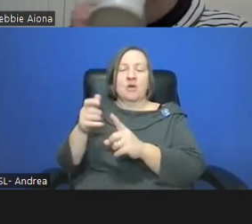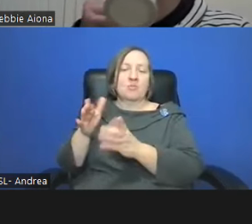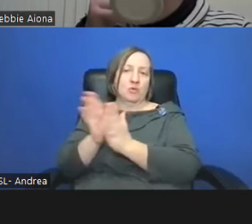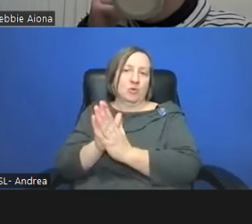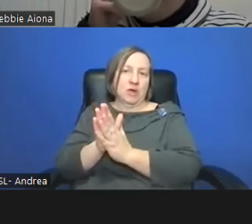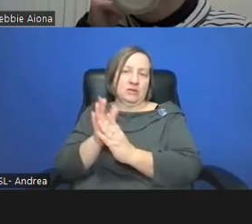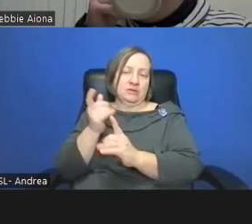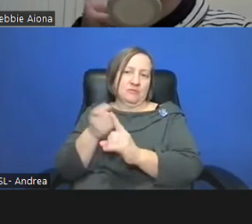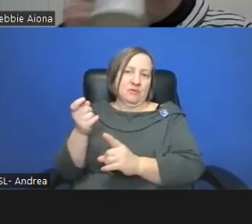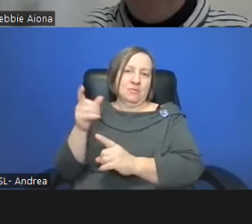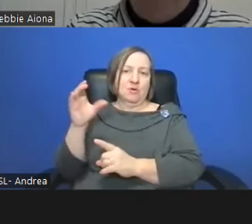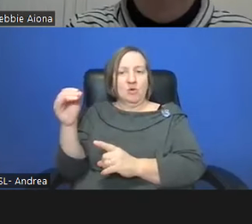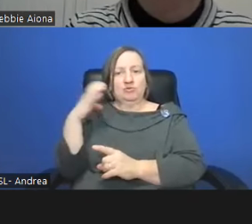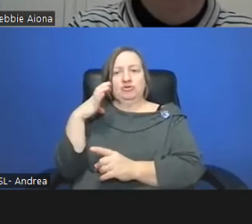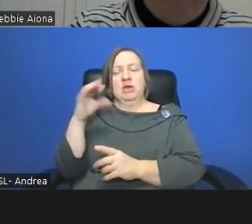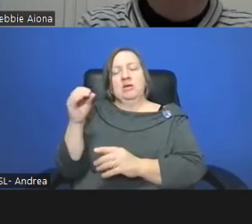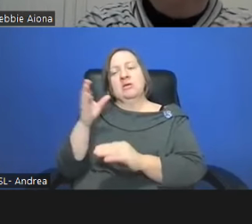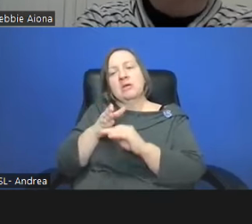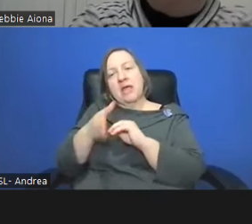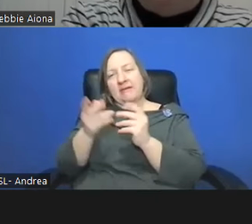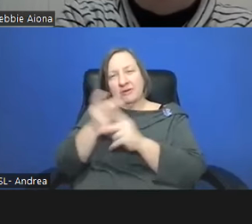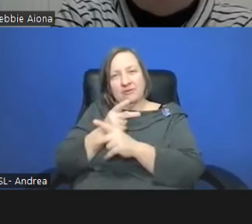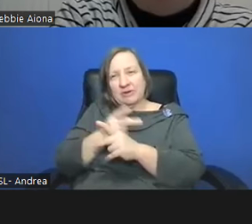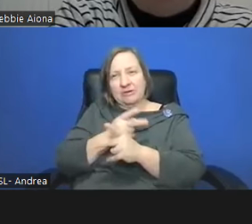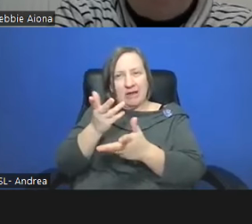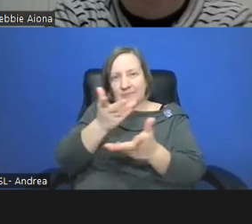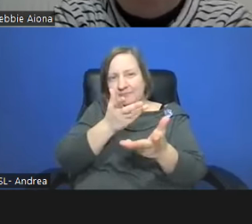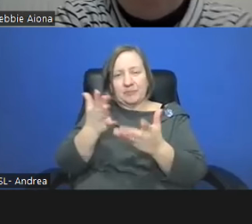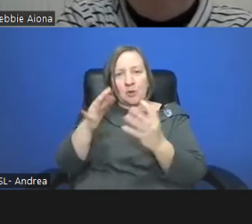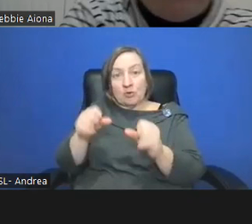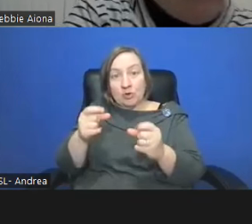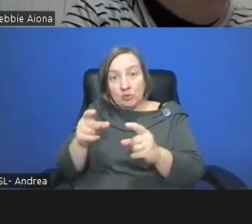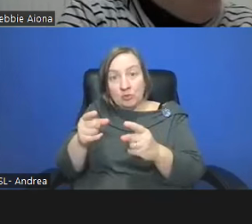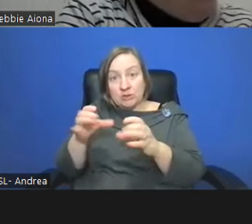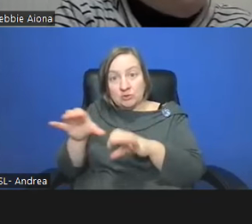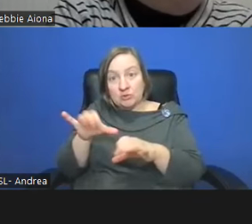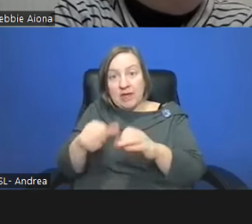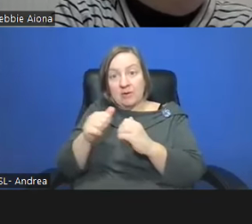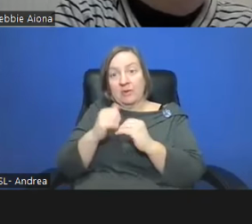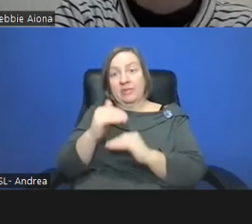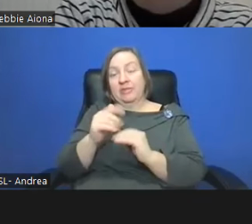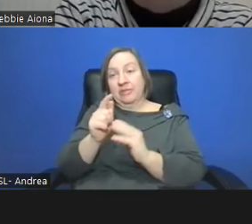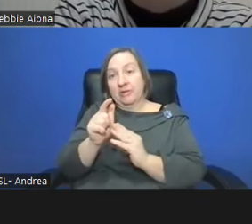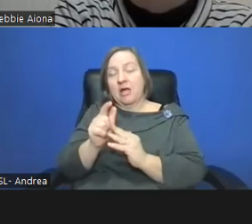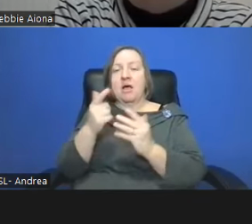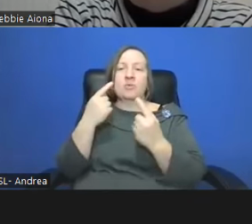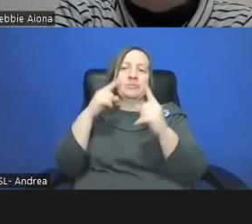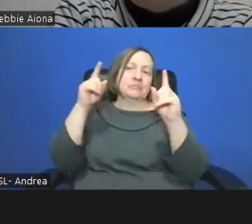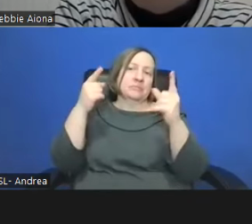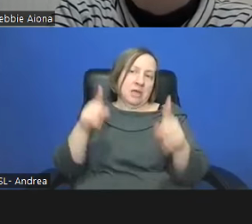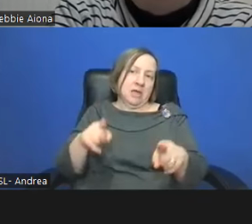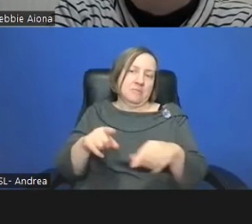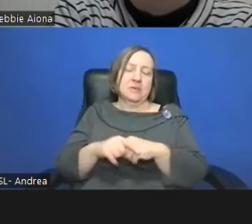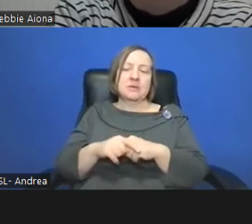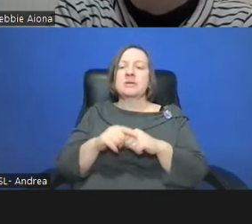of the co-chairs, and after figuring out what was possible to do within the confines of law, we made it happen. So,